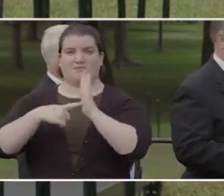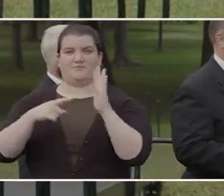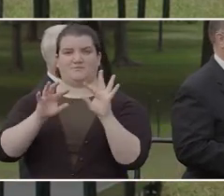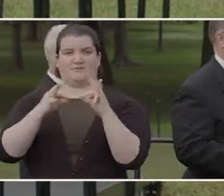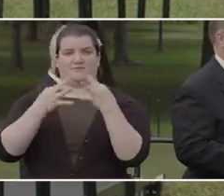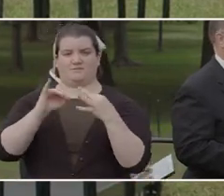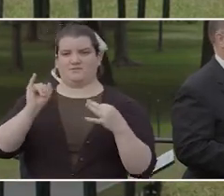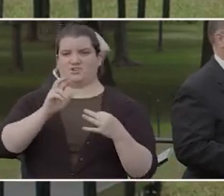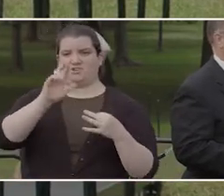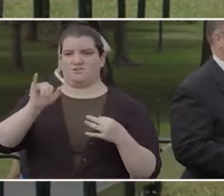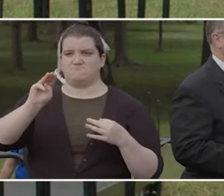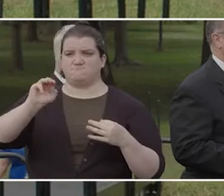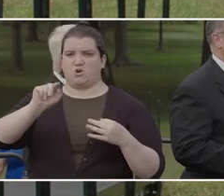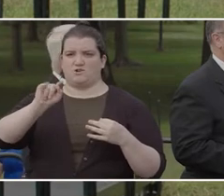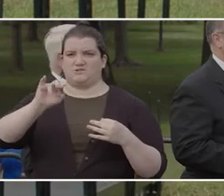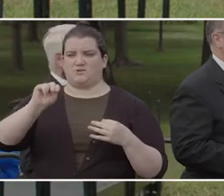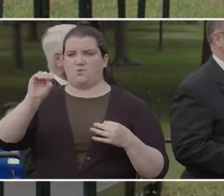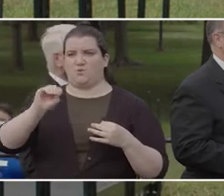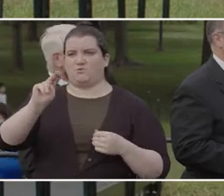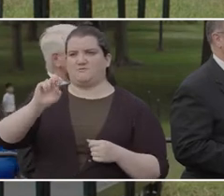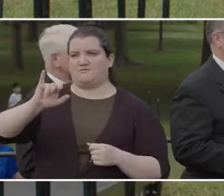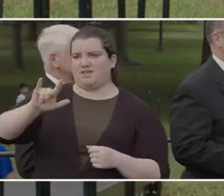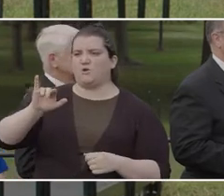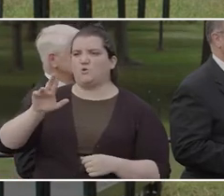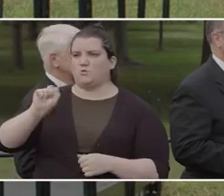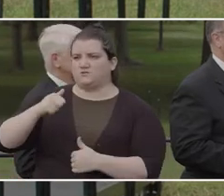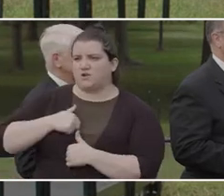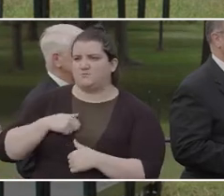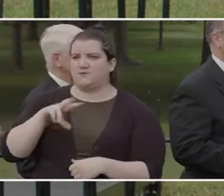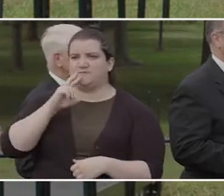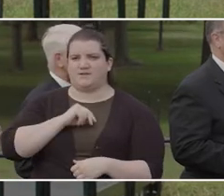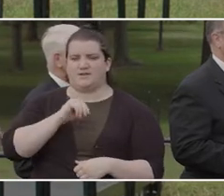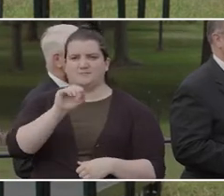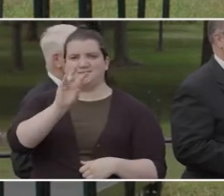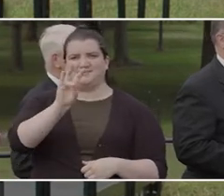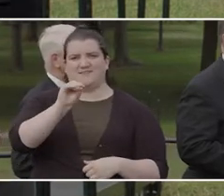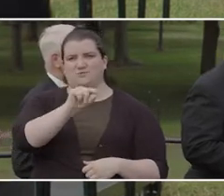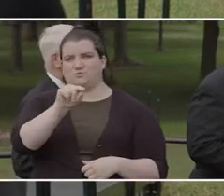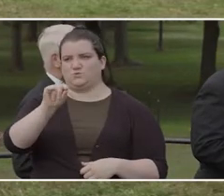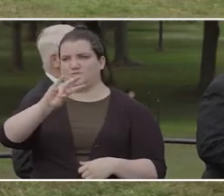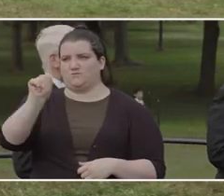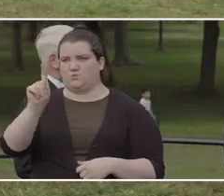of Jerry Martin O'Neill, U.S. Army, Vietnam 1970 to 1971.